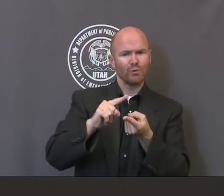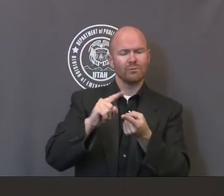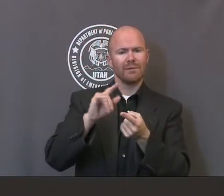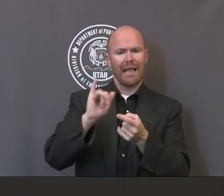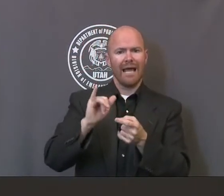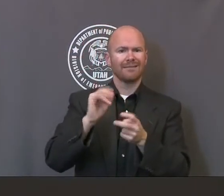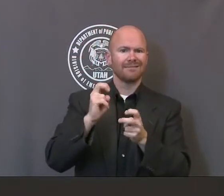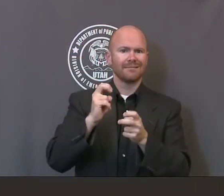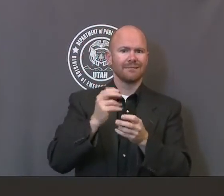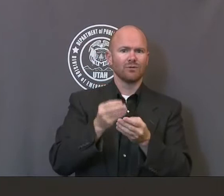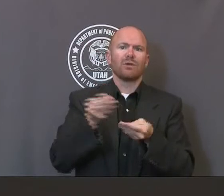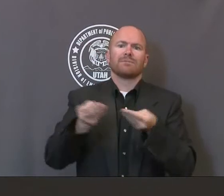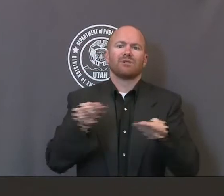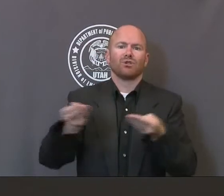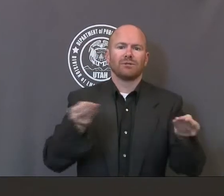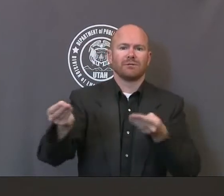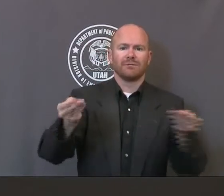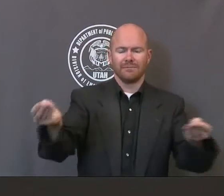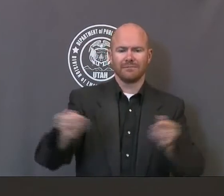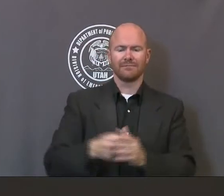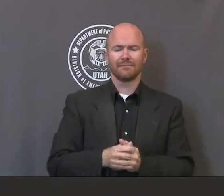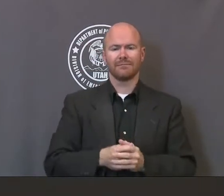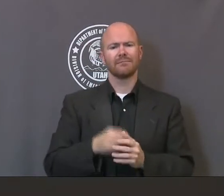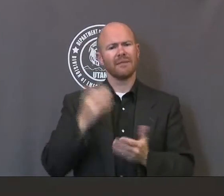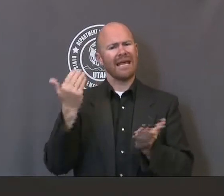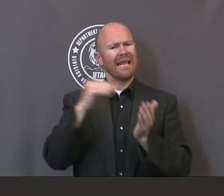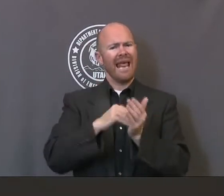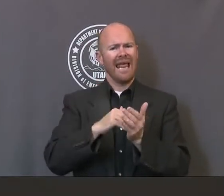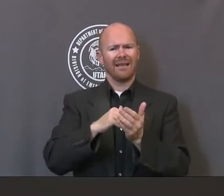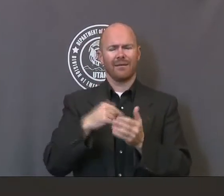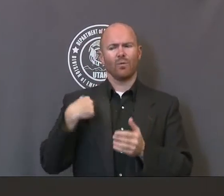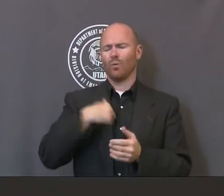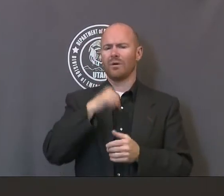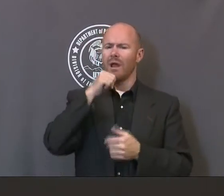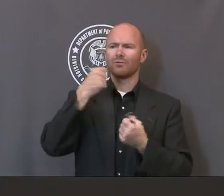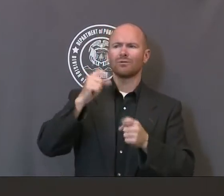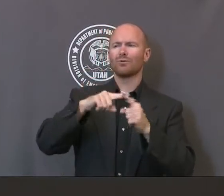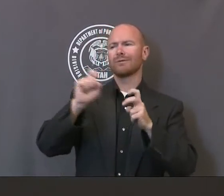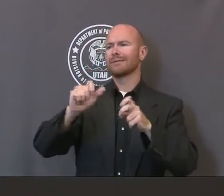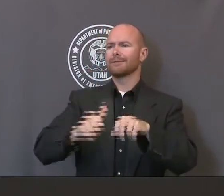transmission. So that's what that would look like. The design is not to